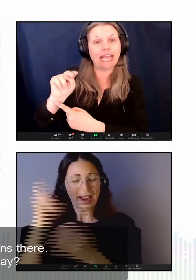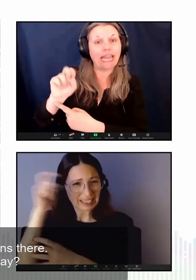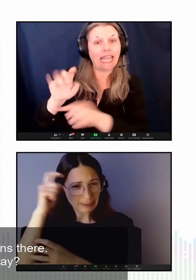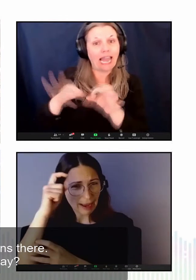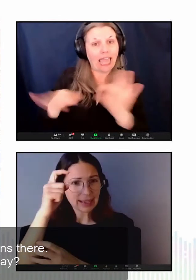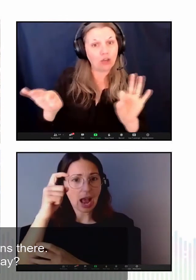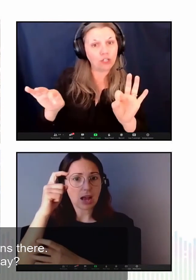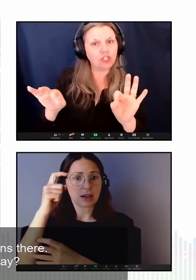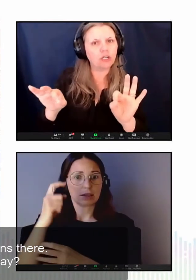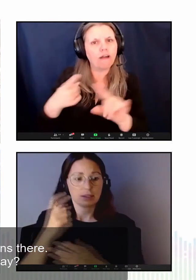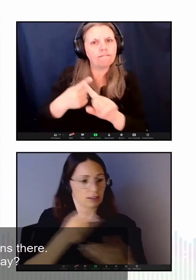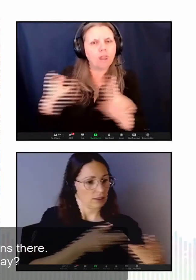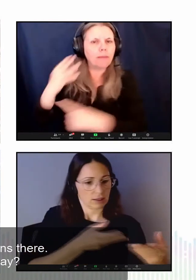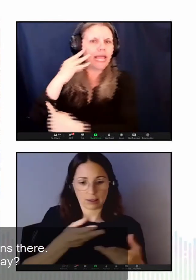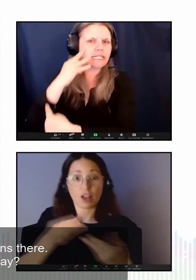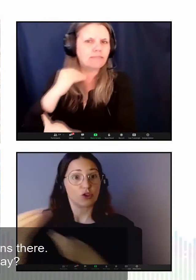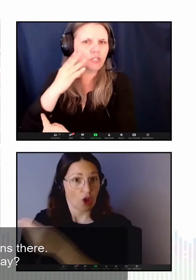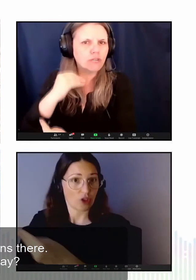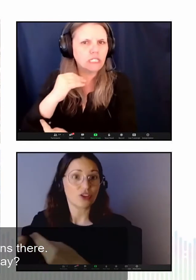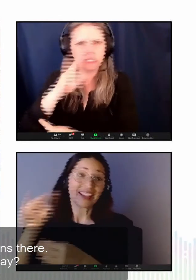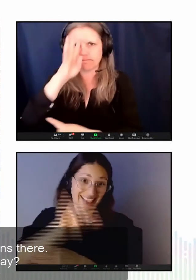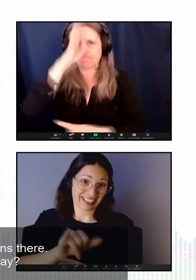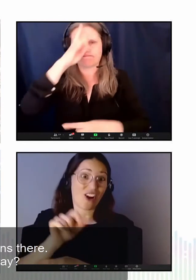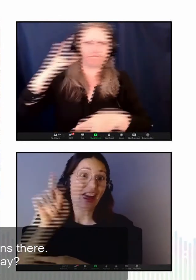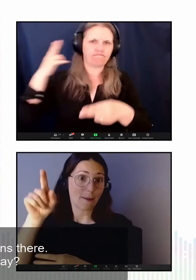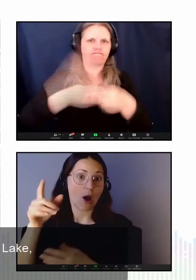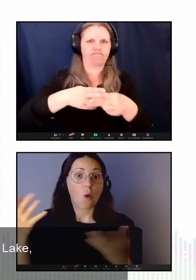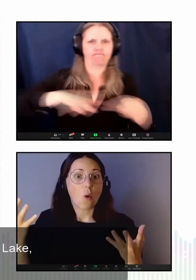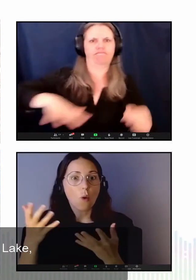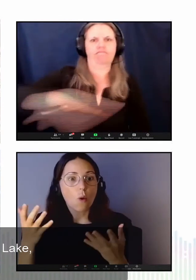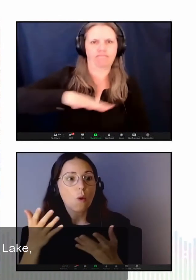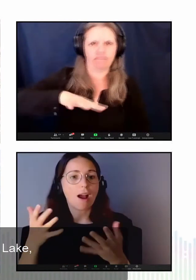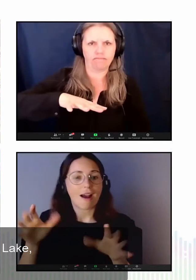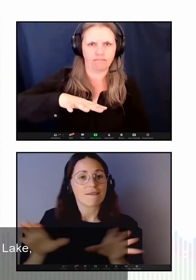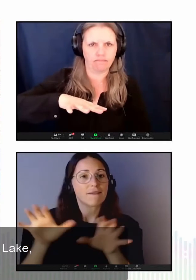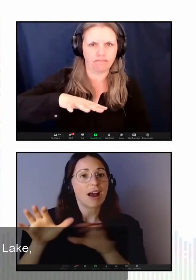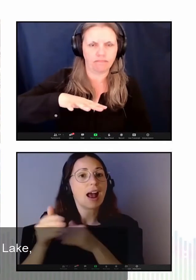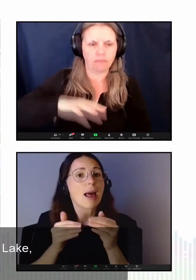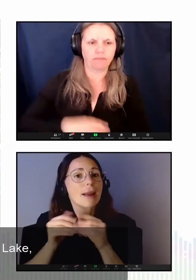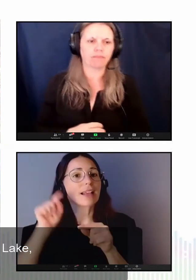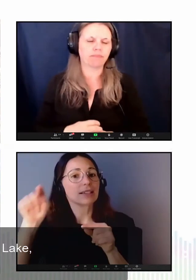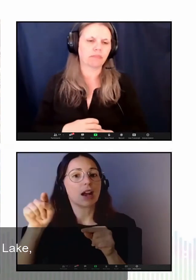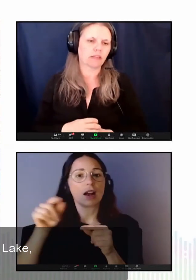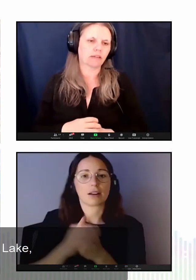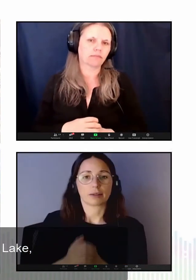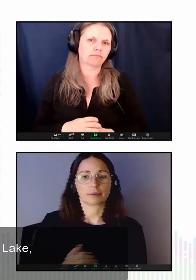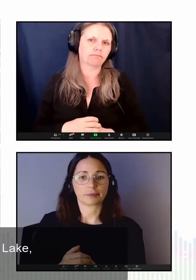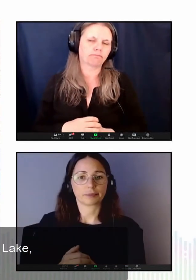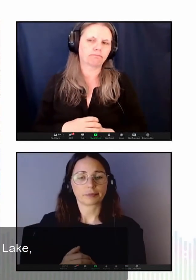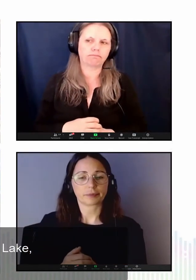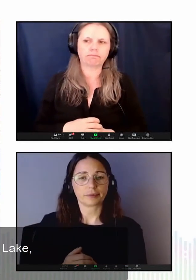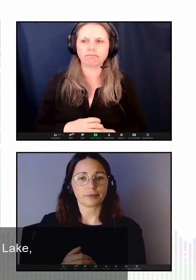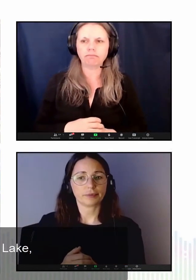What is it that makes that place that way? when you look